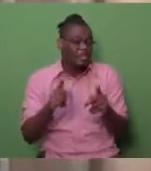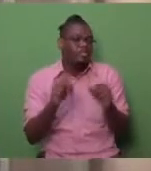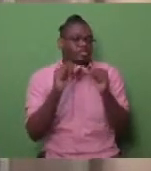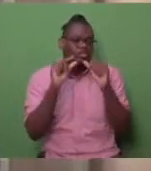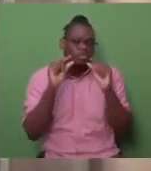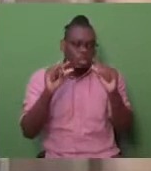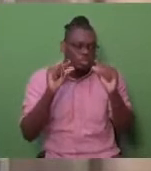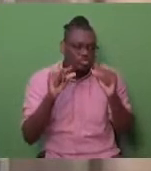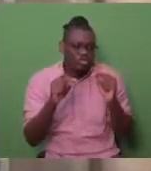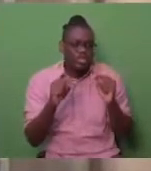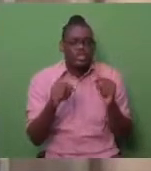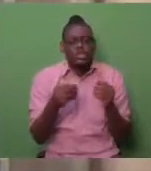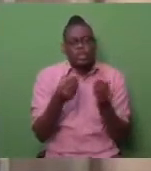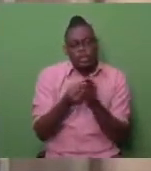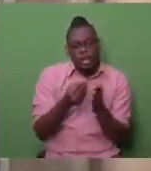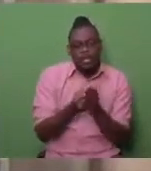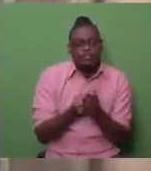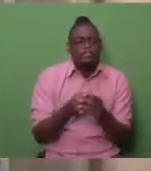$9